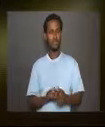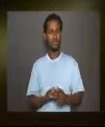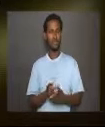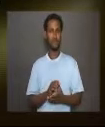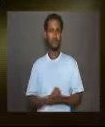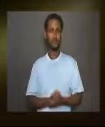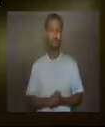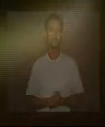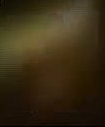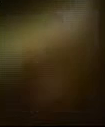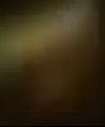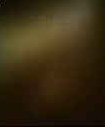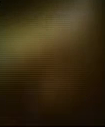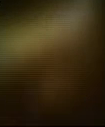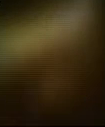Begin.